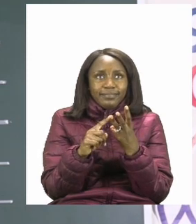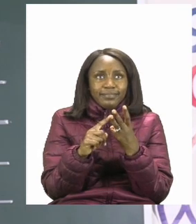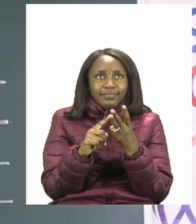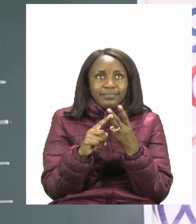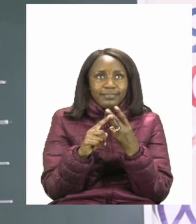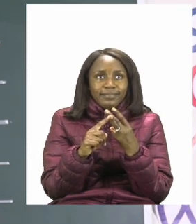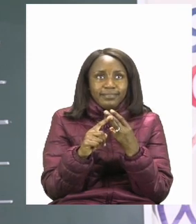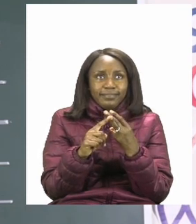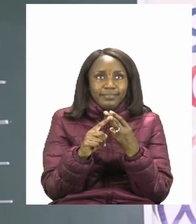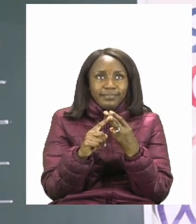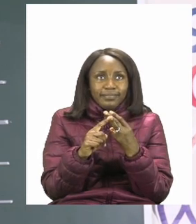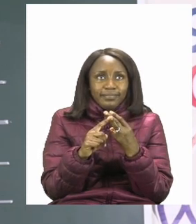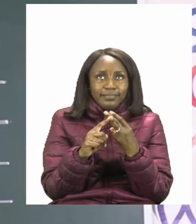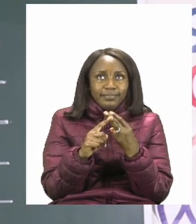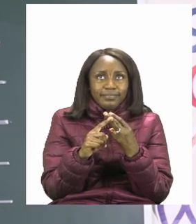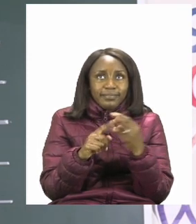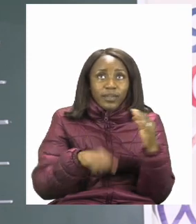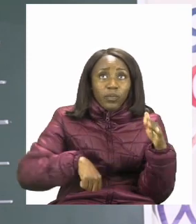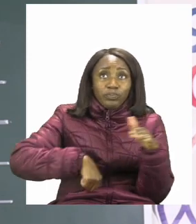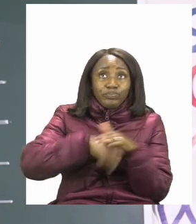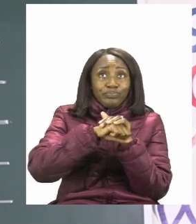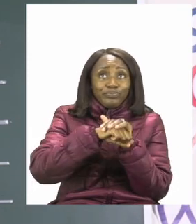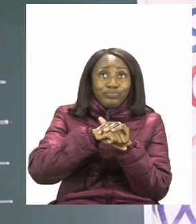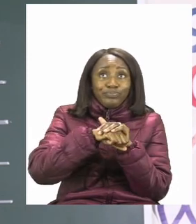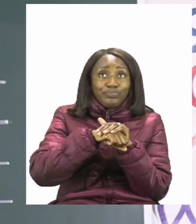we have is football.